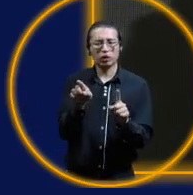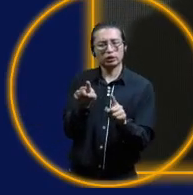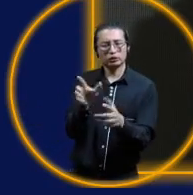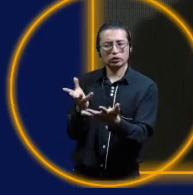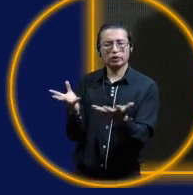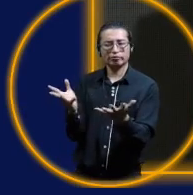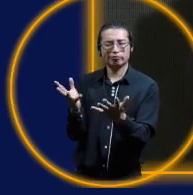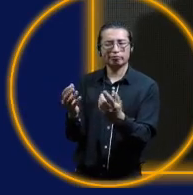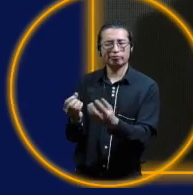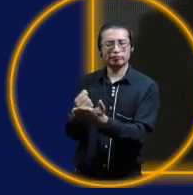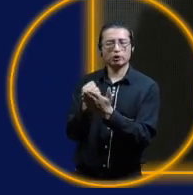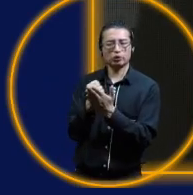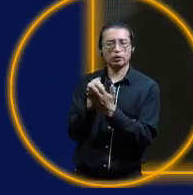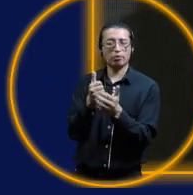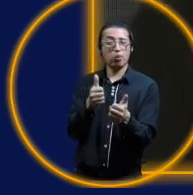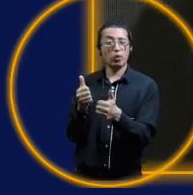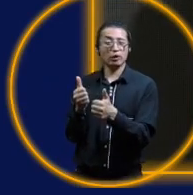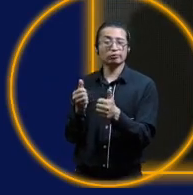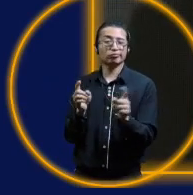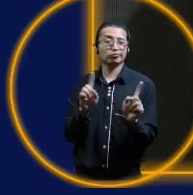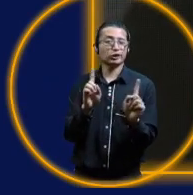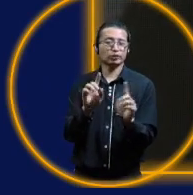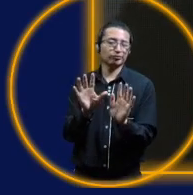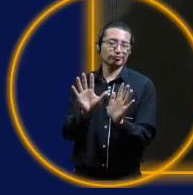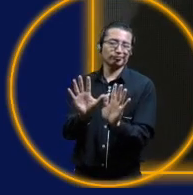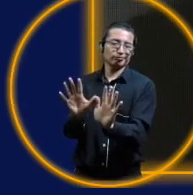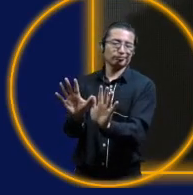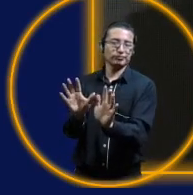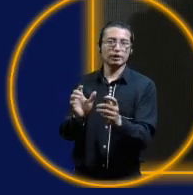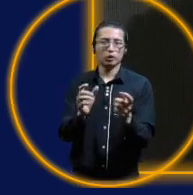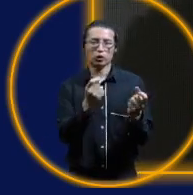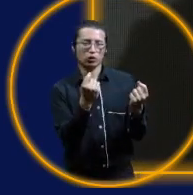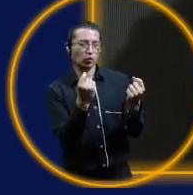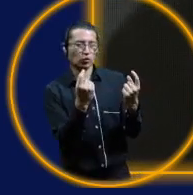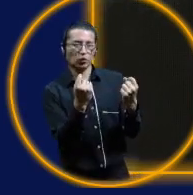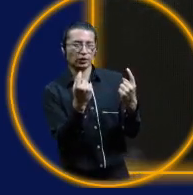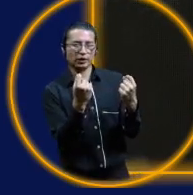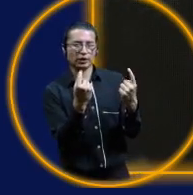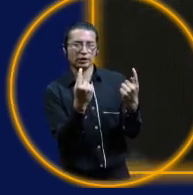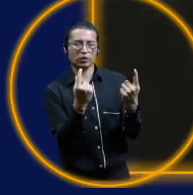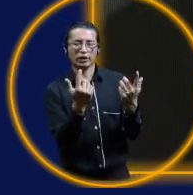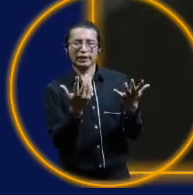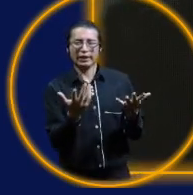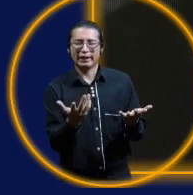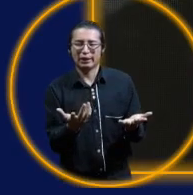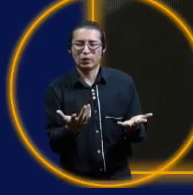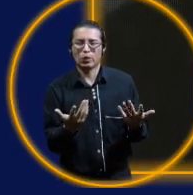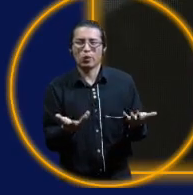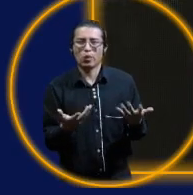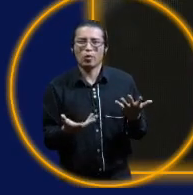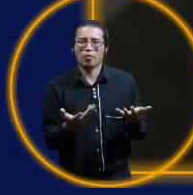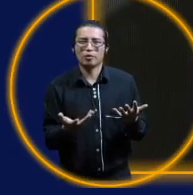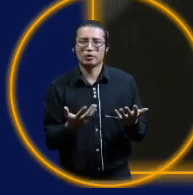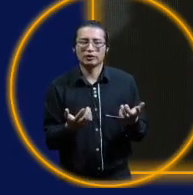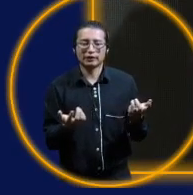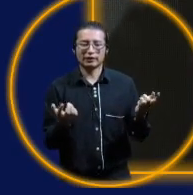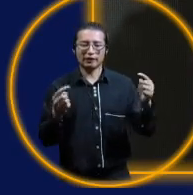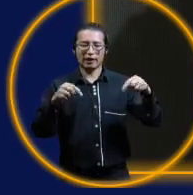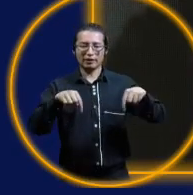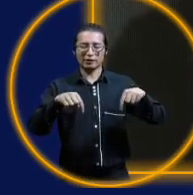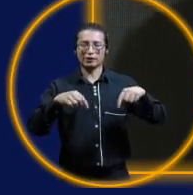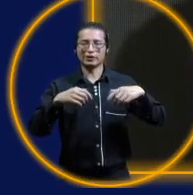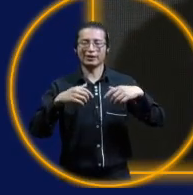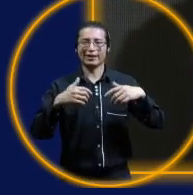I think if you're not in that sea at all, if you're just over on land, you're gonna have a really different